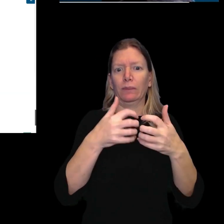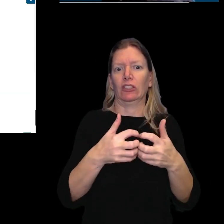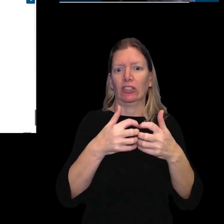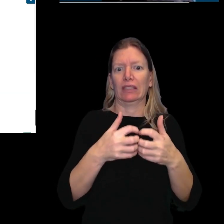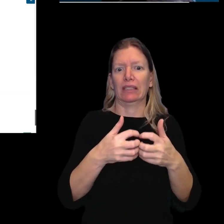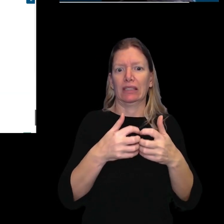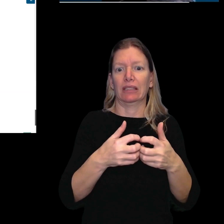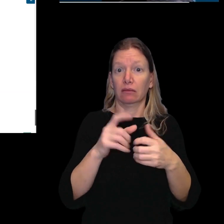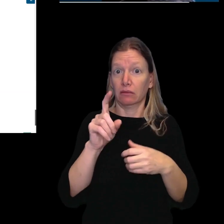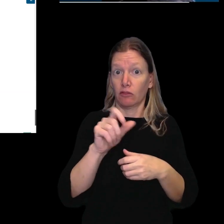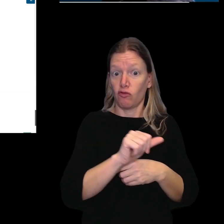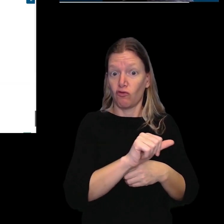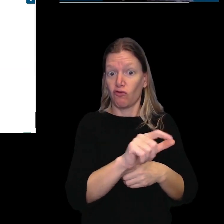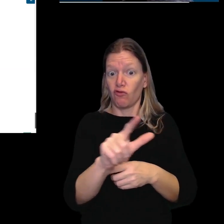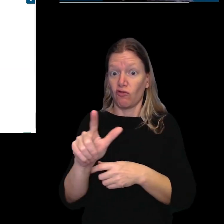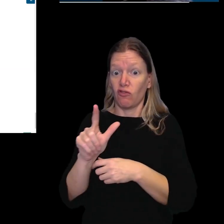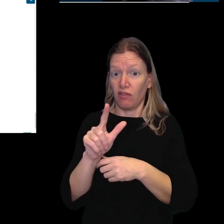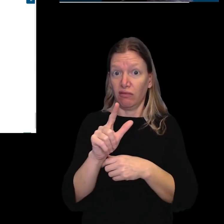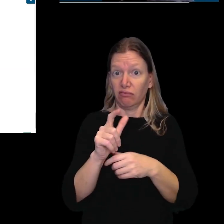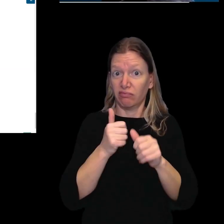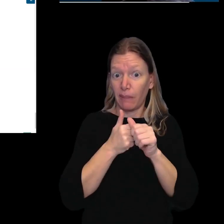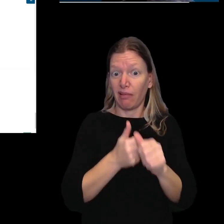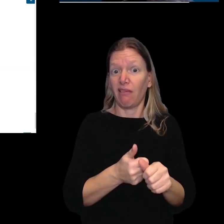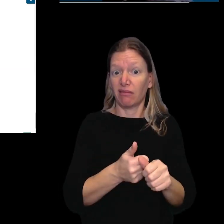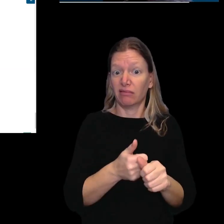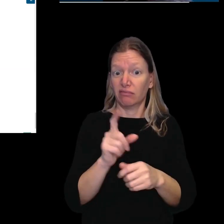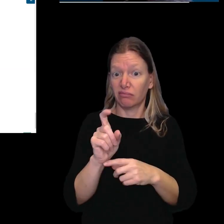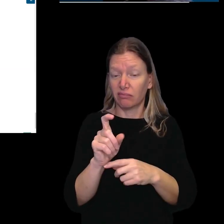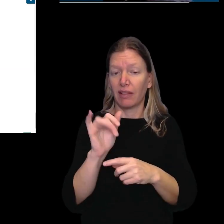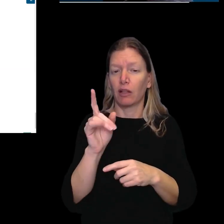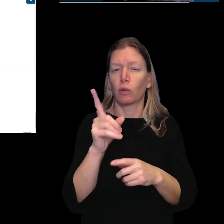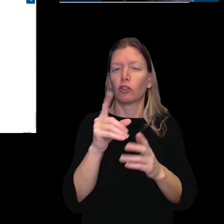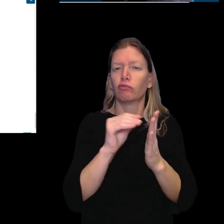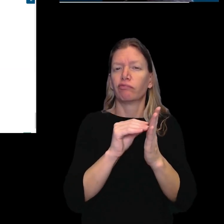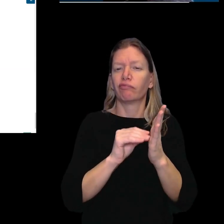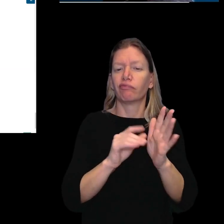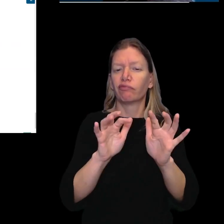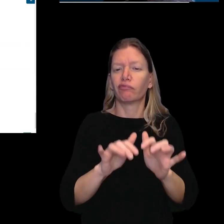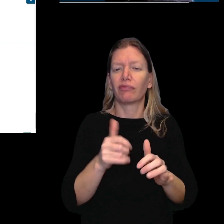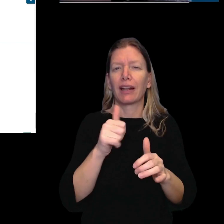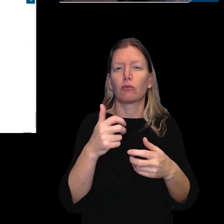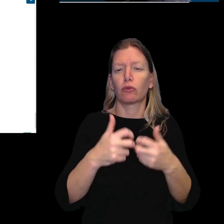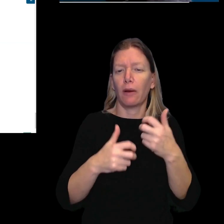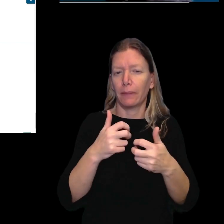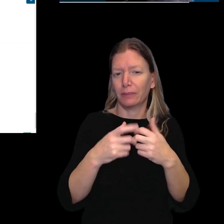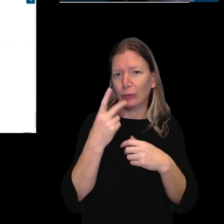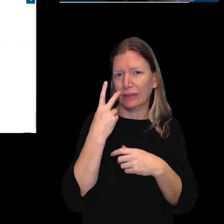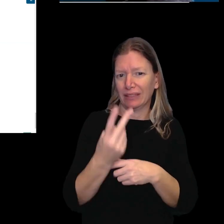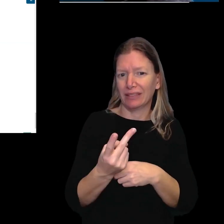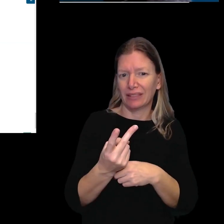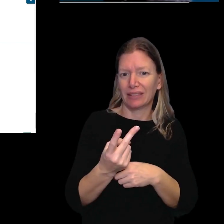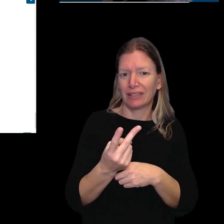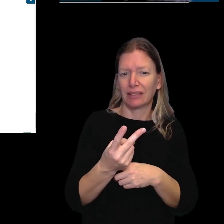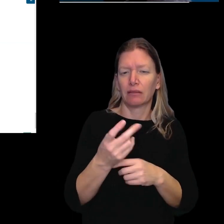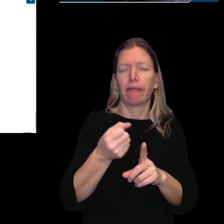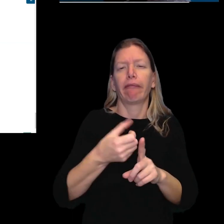number of polling machines thing. And then down here it says all elements compliant. That's where you would write out any